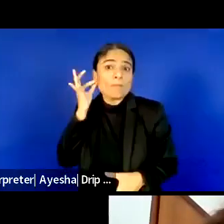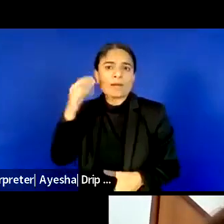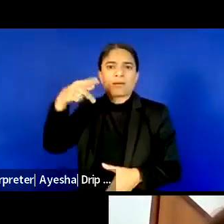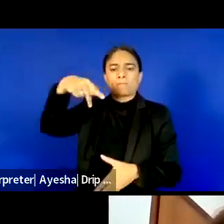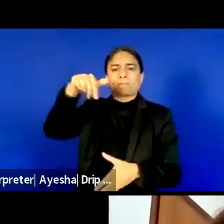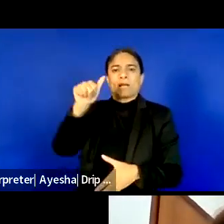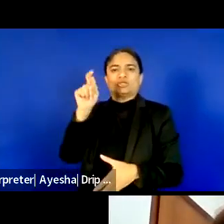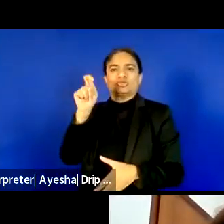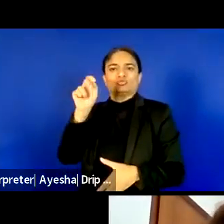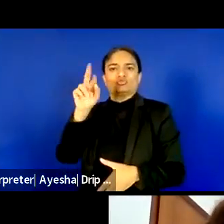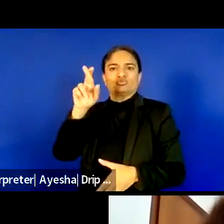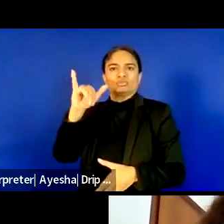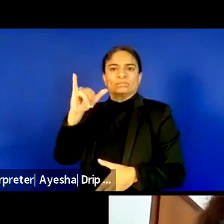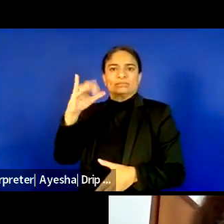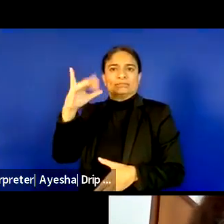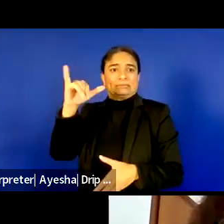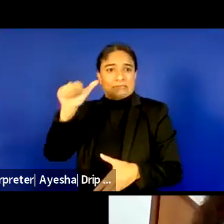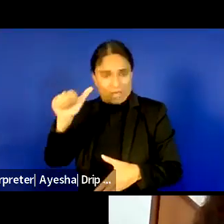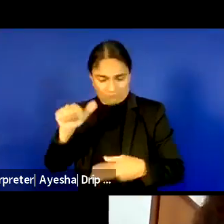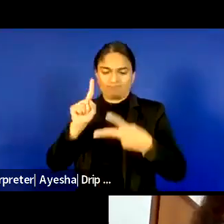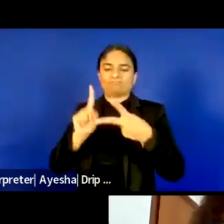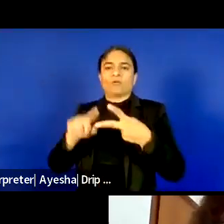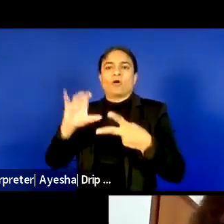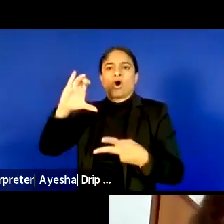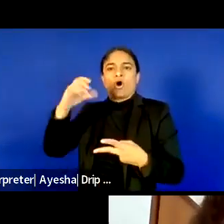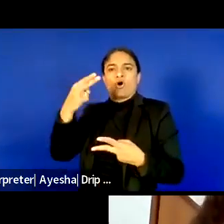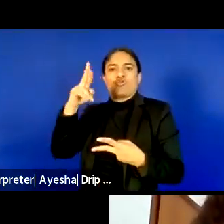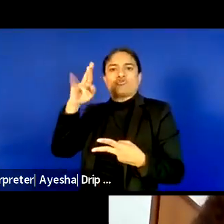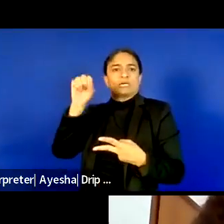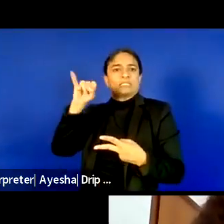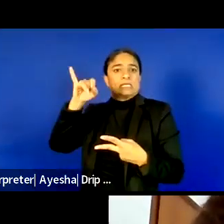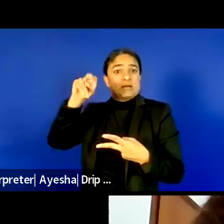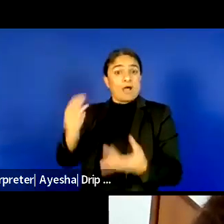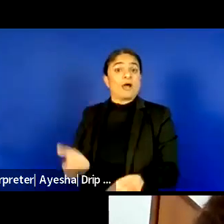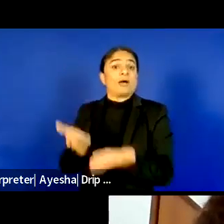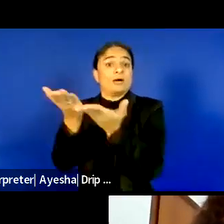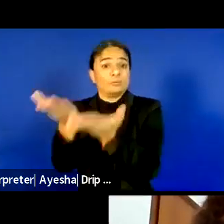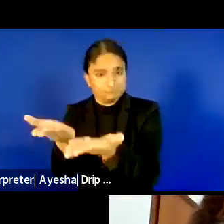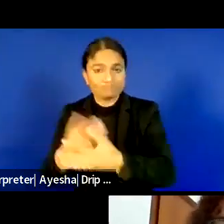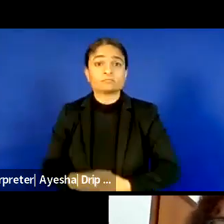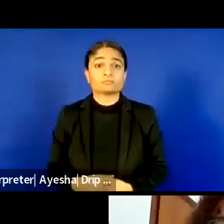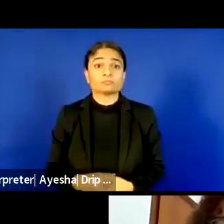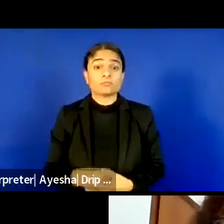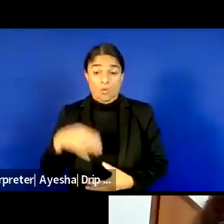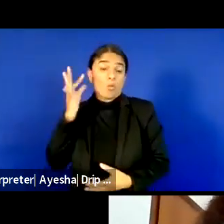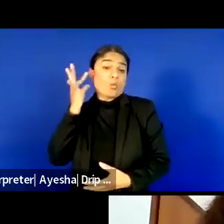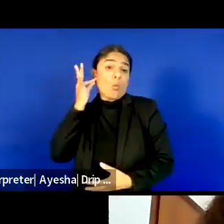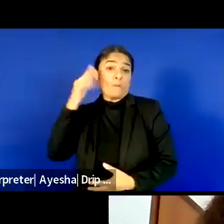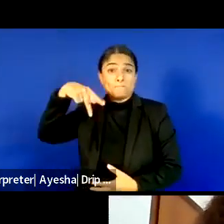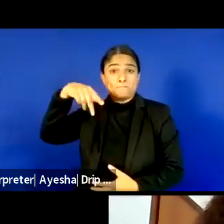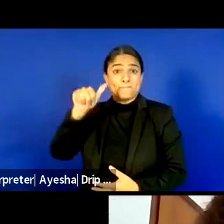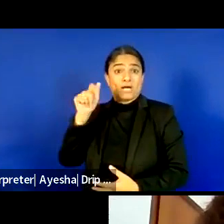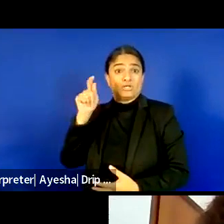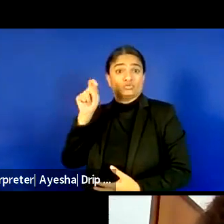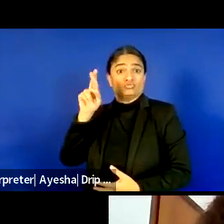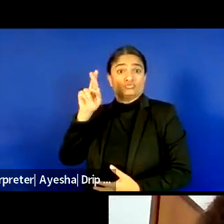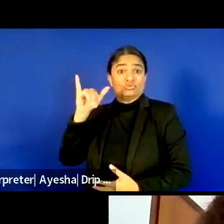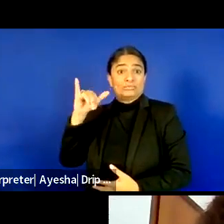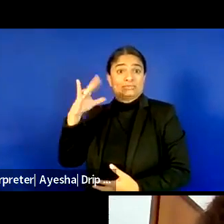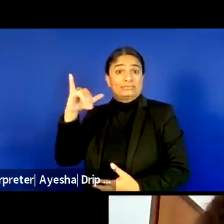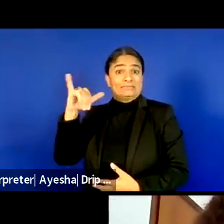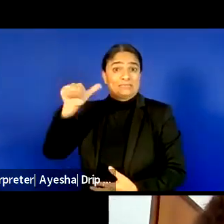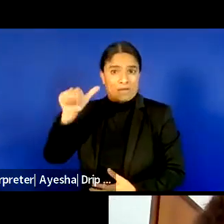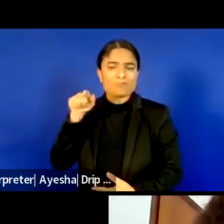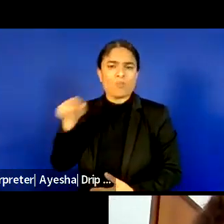disability advocate from Nigeria who will be speaking with us today about the collective and its work, as well as why